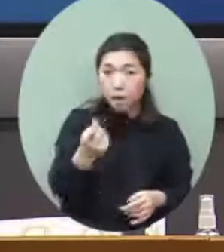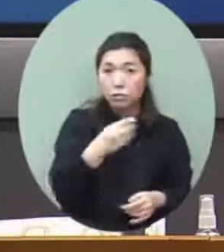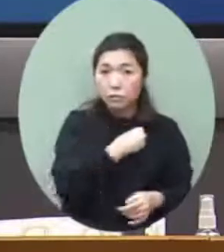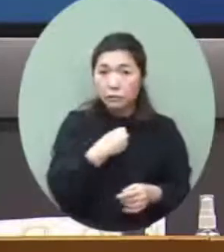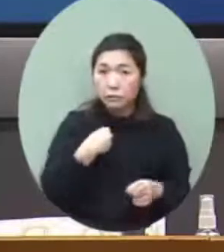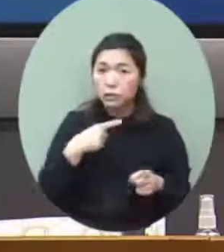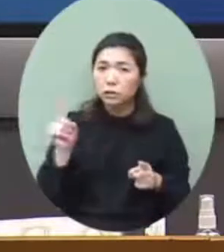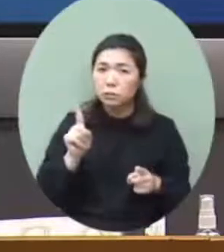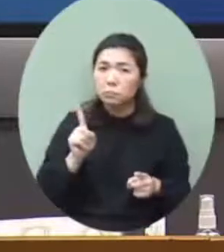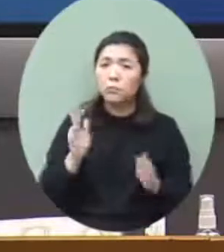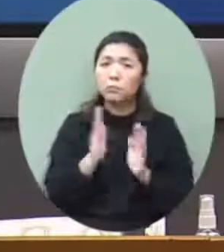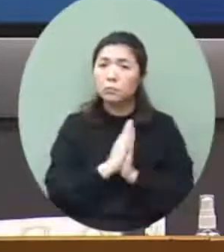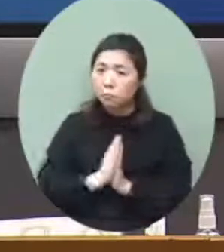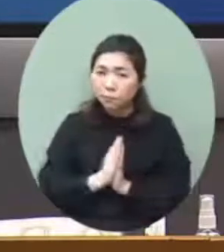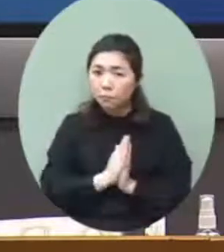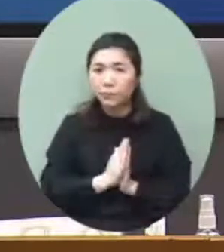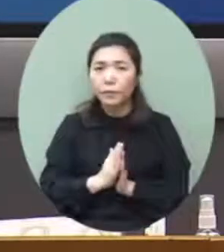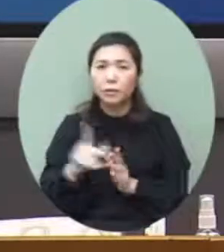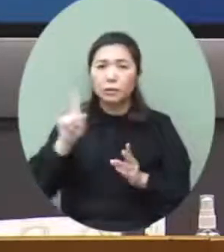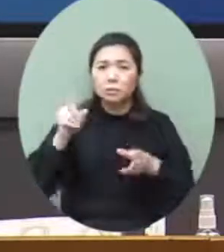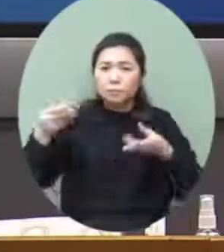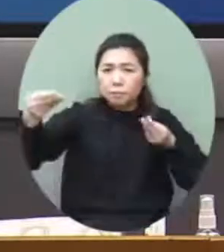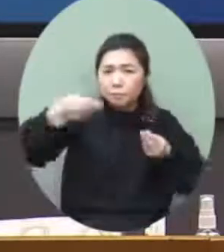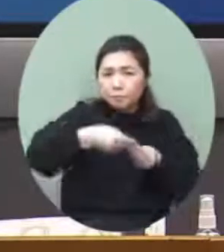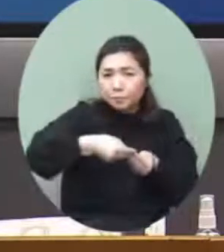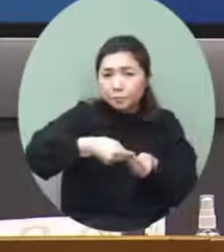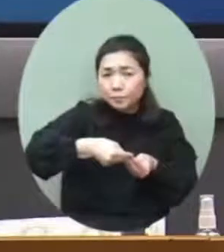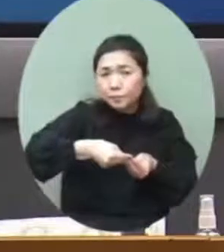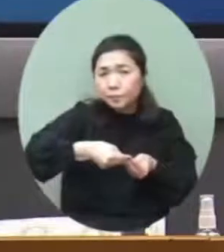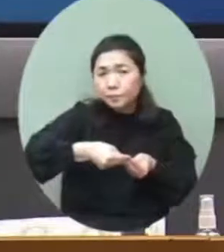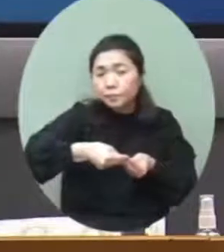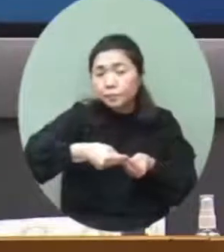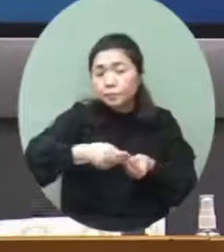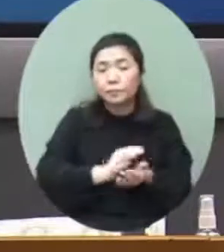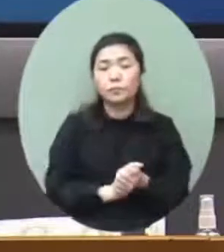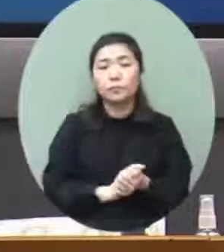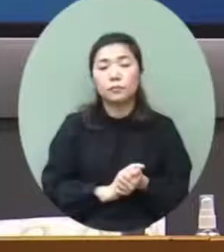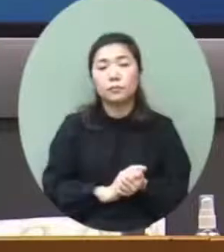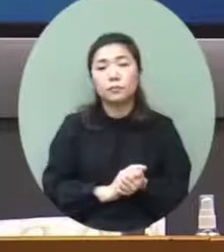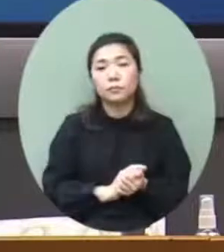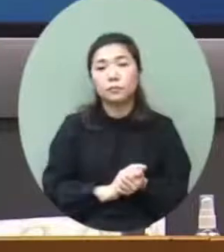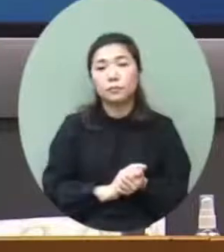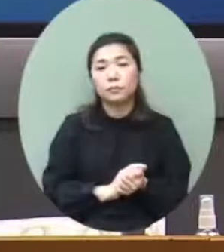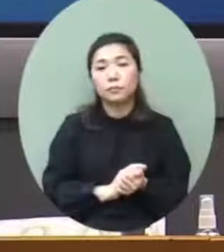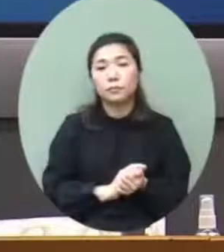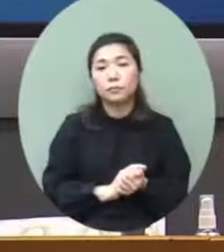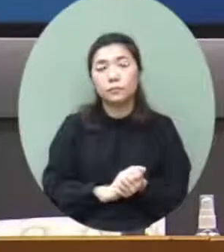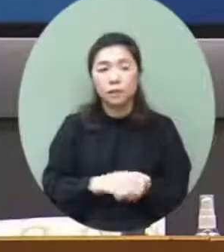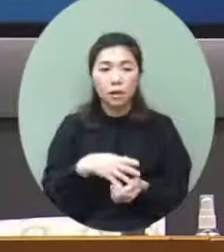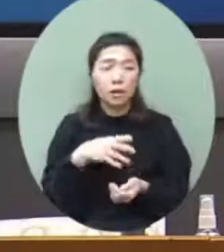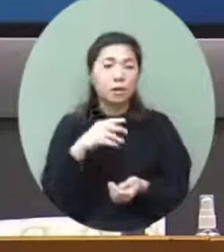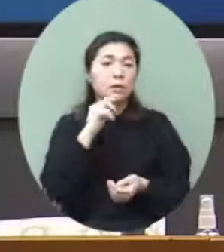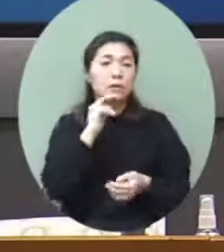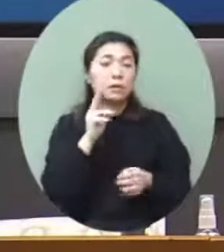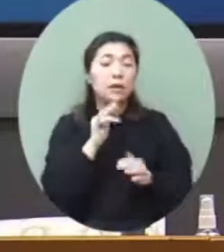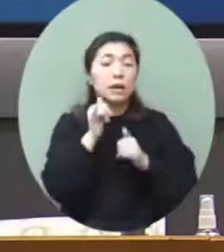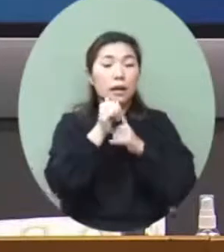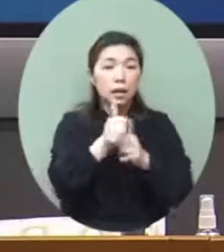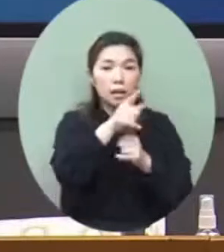including the treatment on patients, interfacing with the local medical crew.